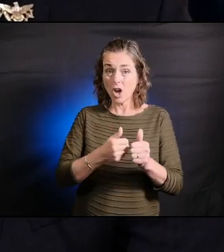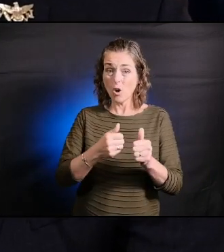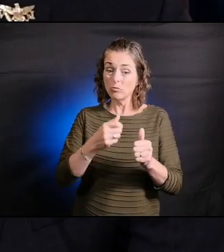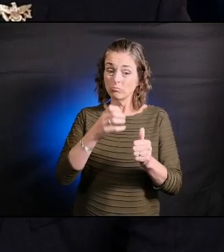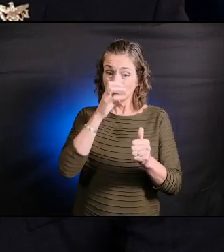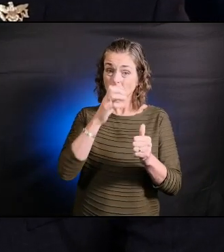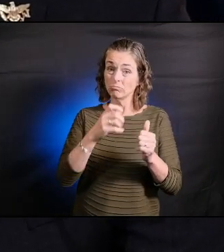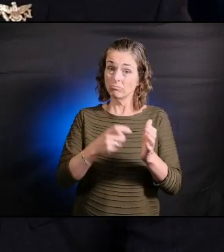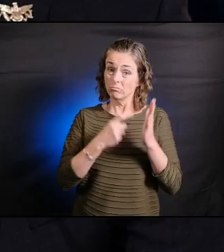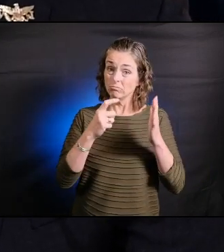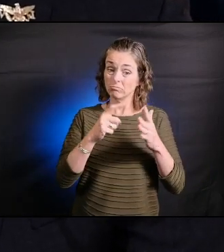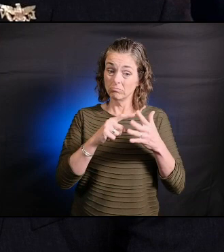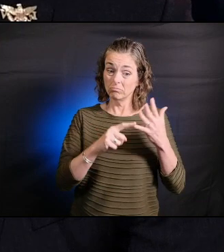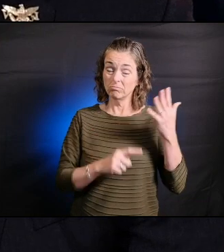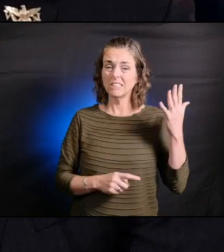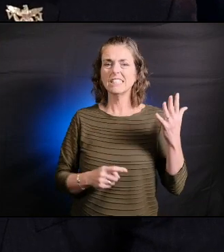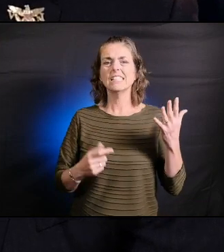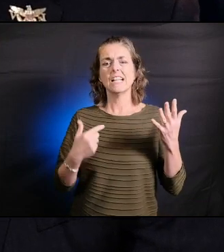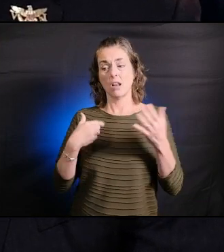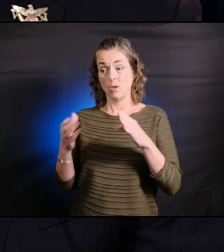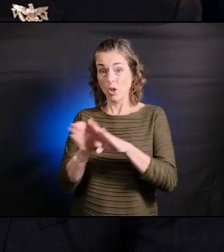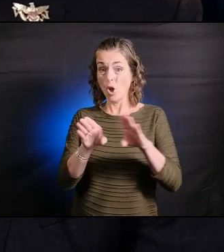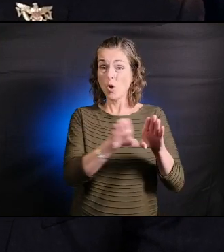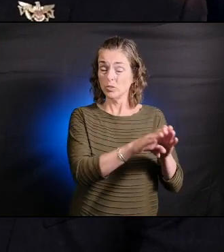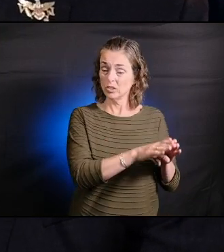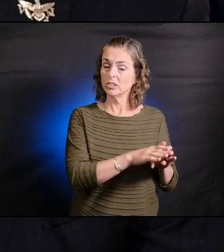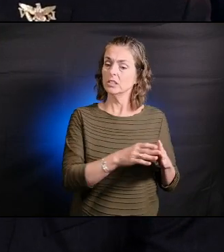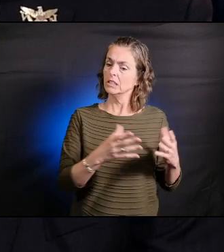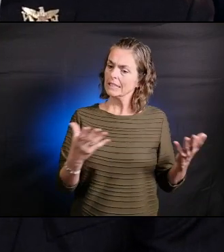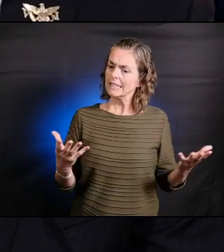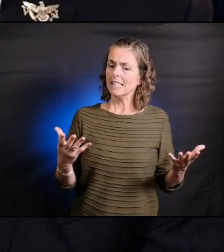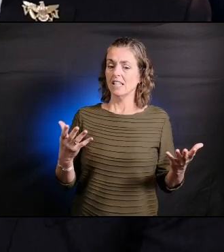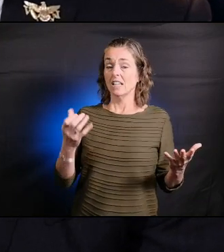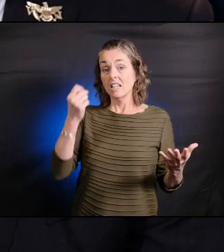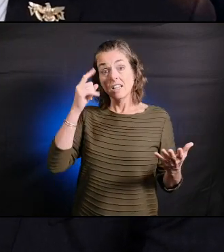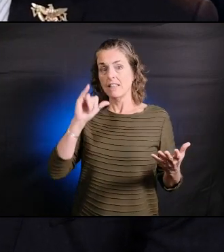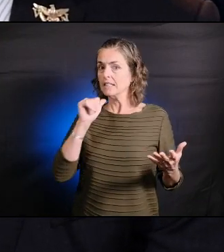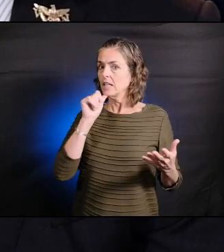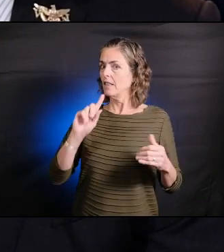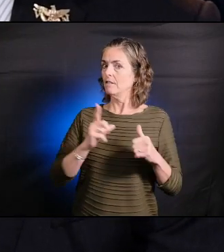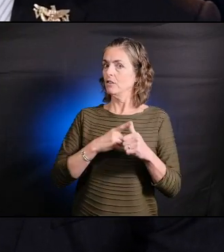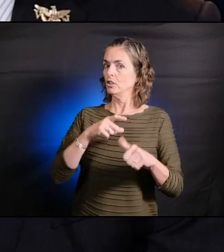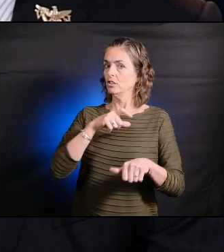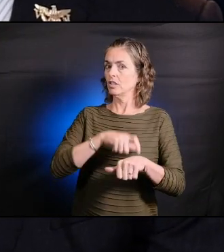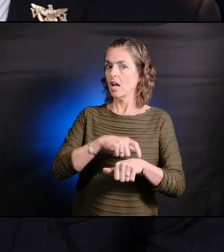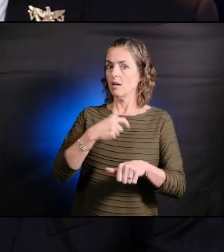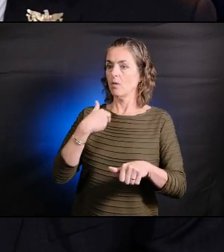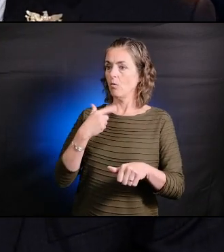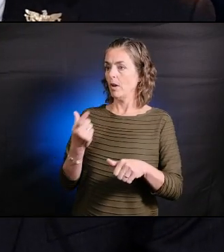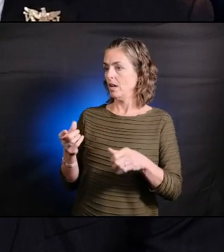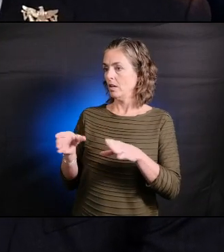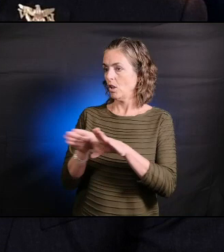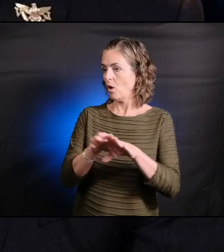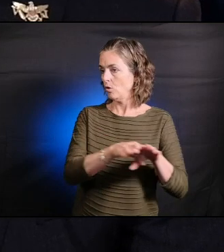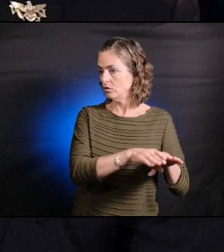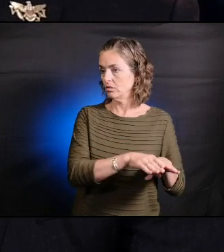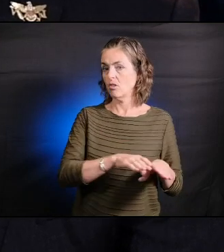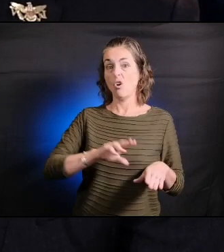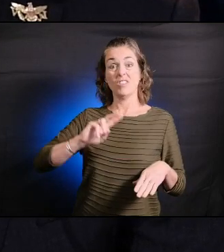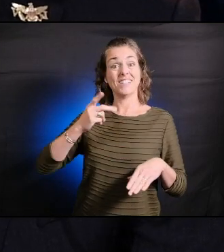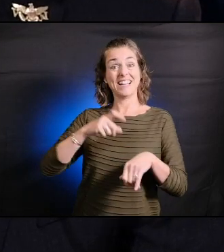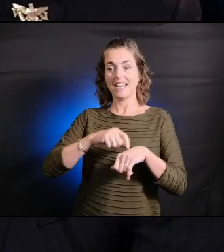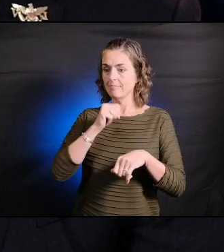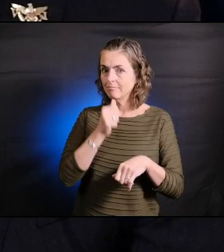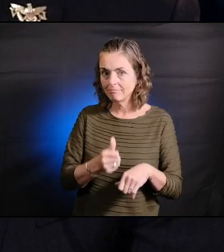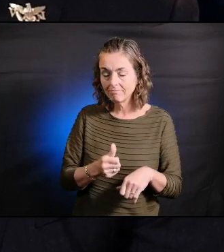I had to share with the people who called and who texted me that this wasn't the first time that we had been to these businesses, nor was it the second time.